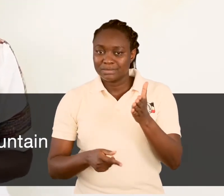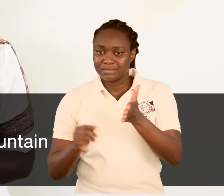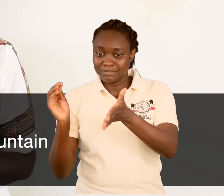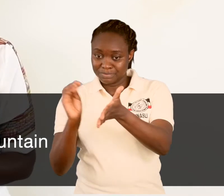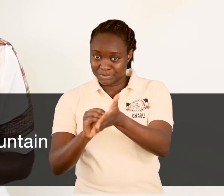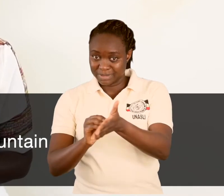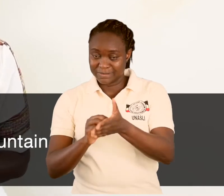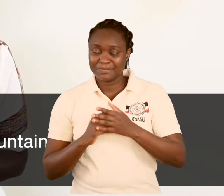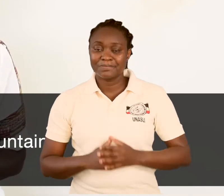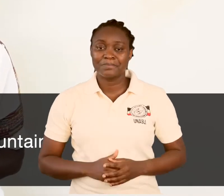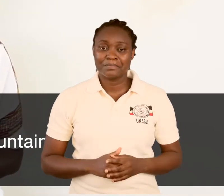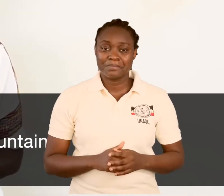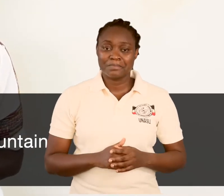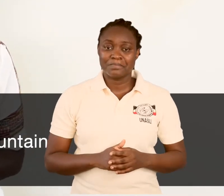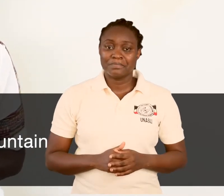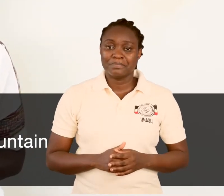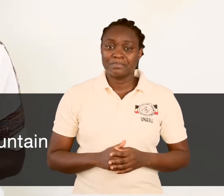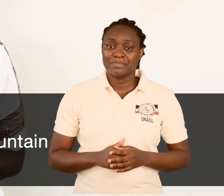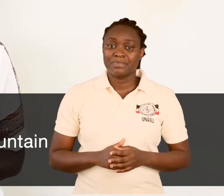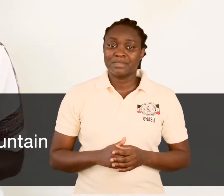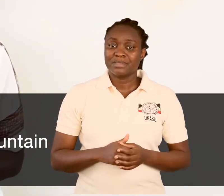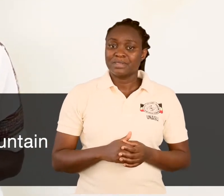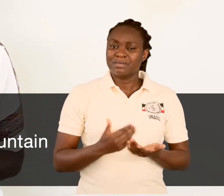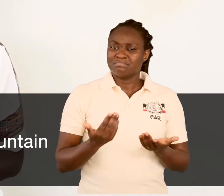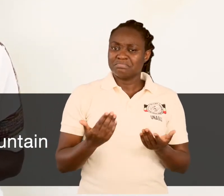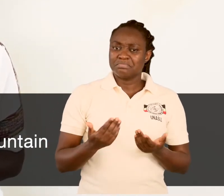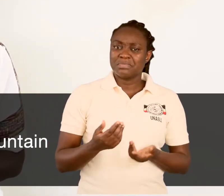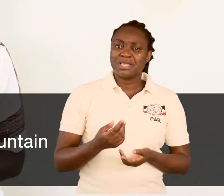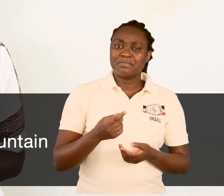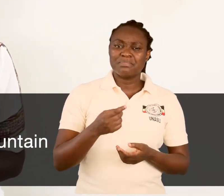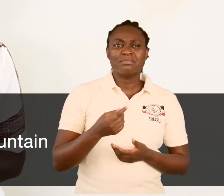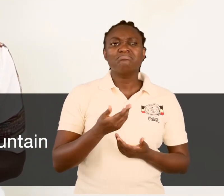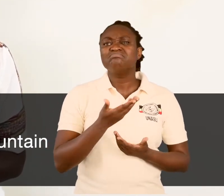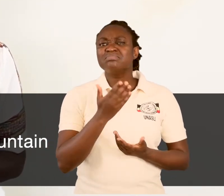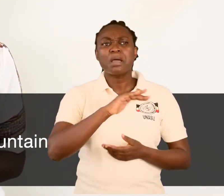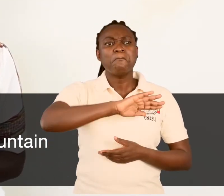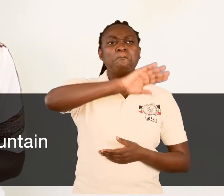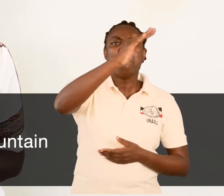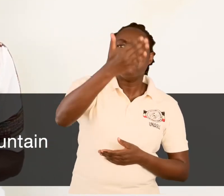Write down the name of one mountain you know.